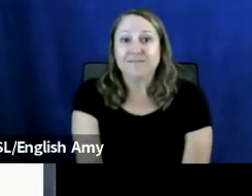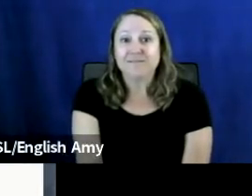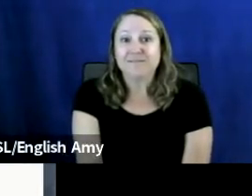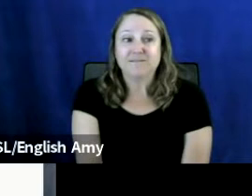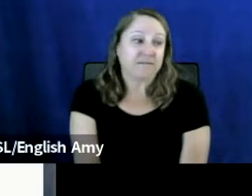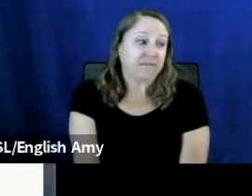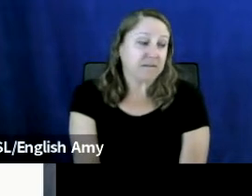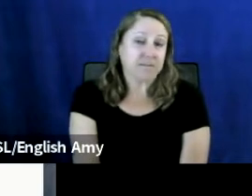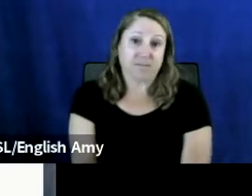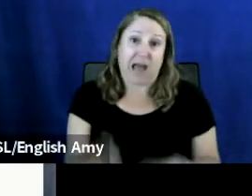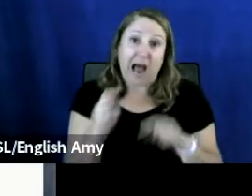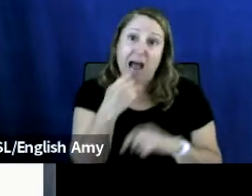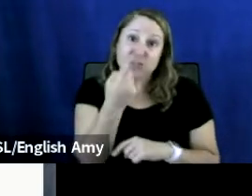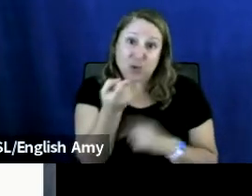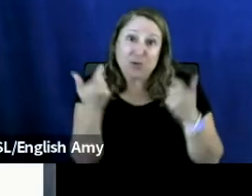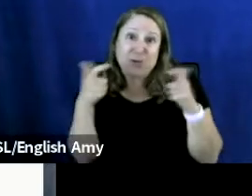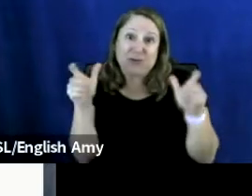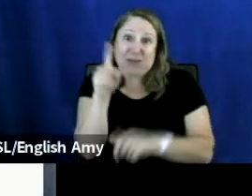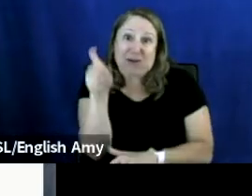Told you it was a big question. I guess